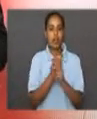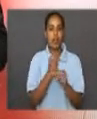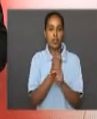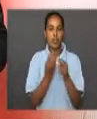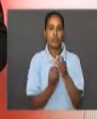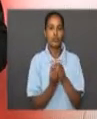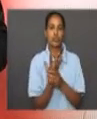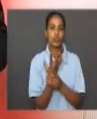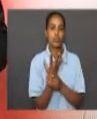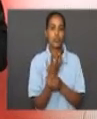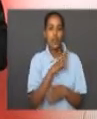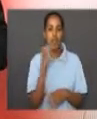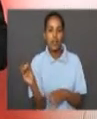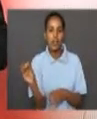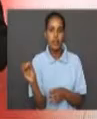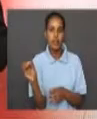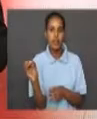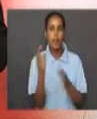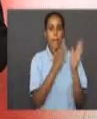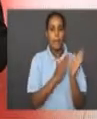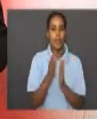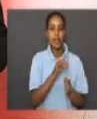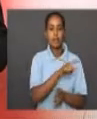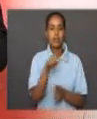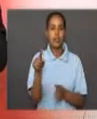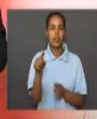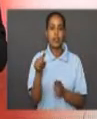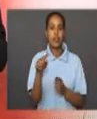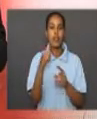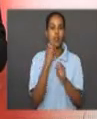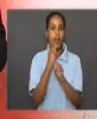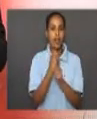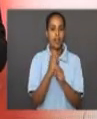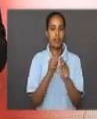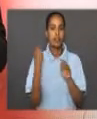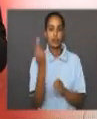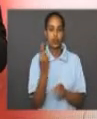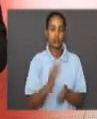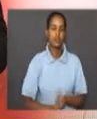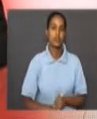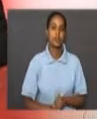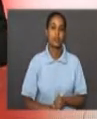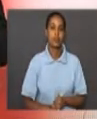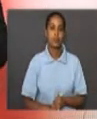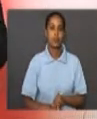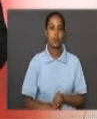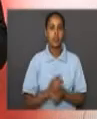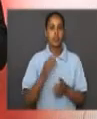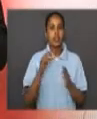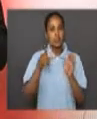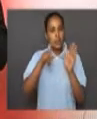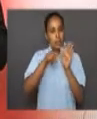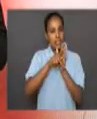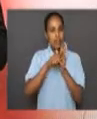natural sources and preparing them for practical use. The